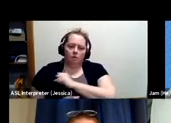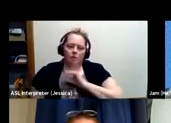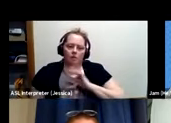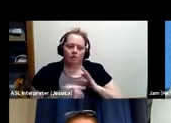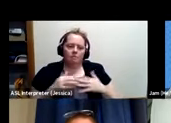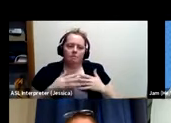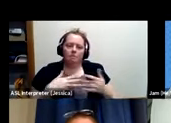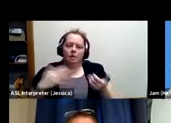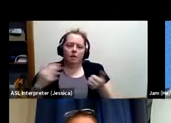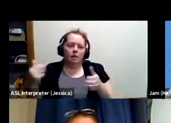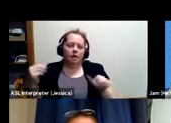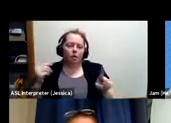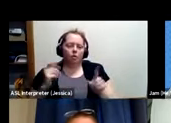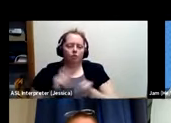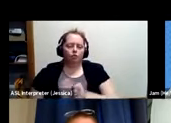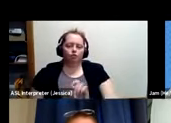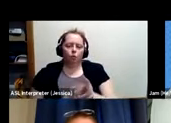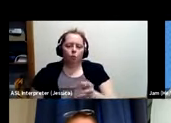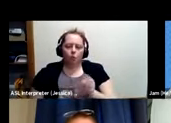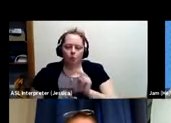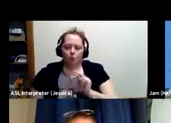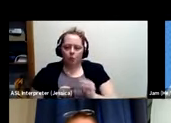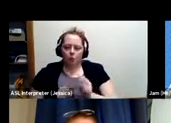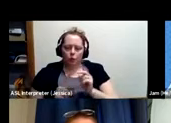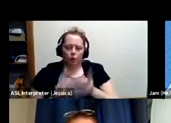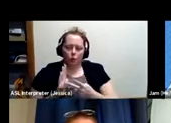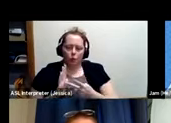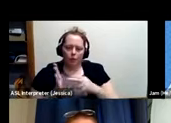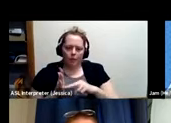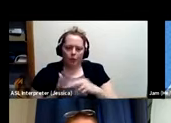change that perspective on what it is to be human.